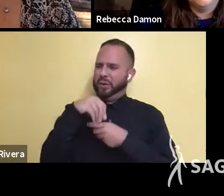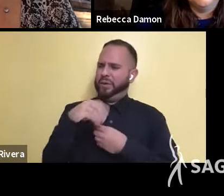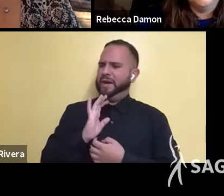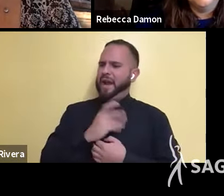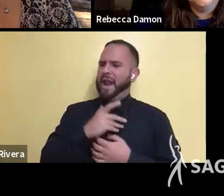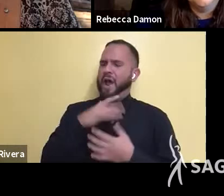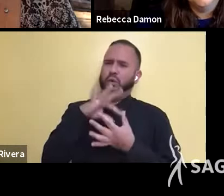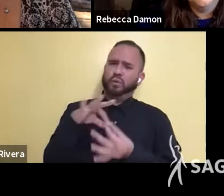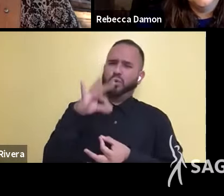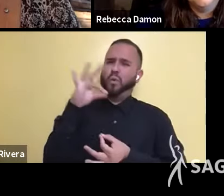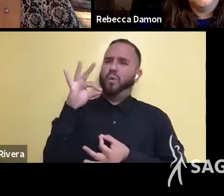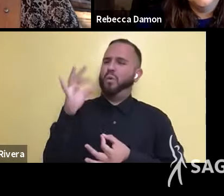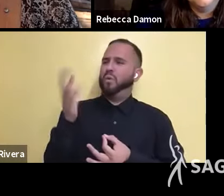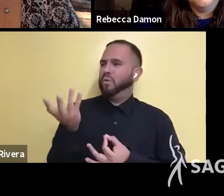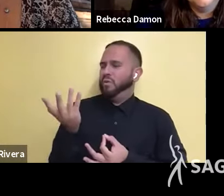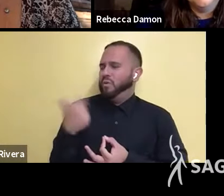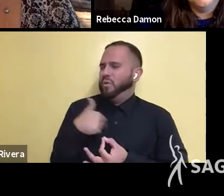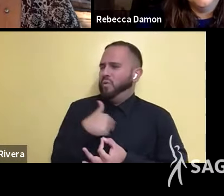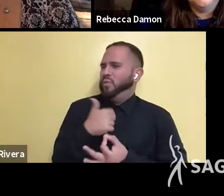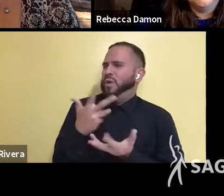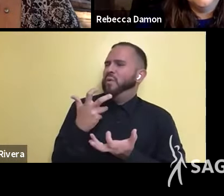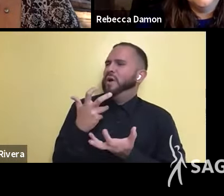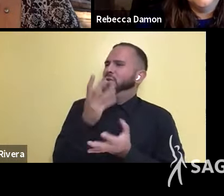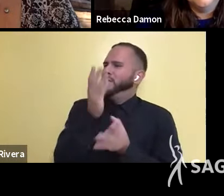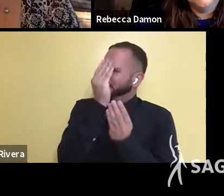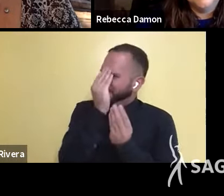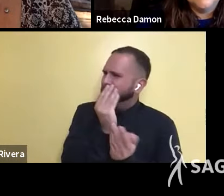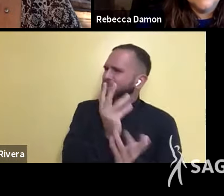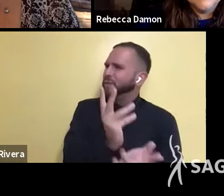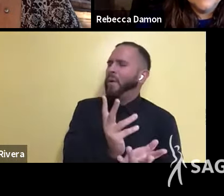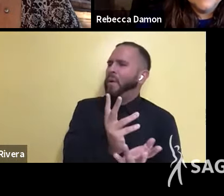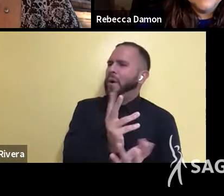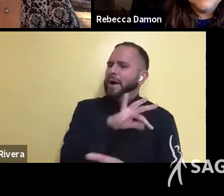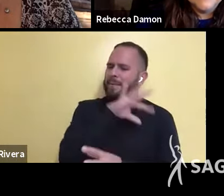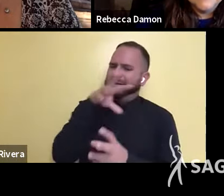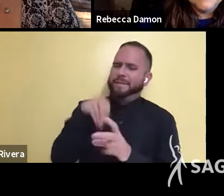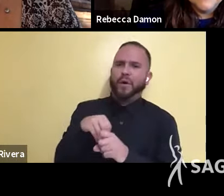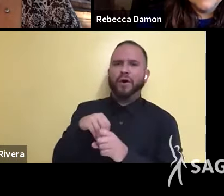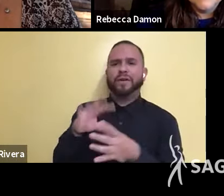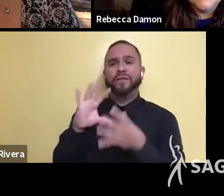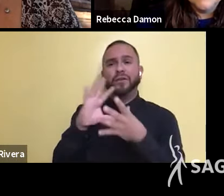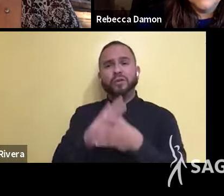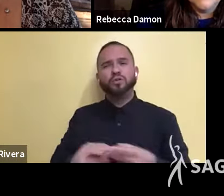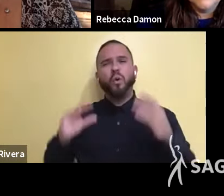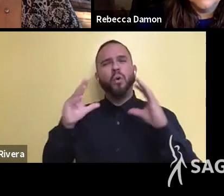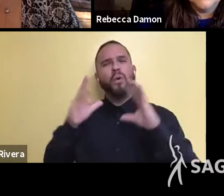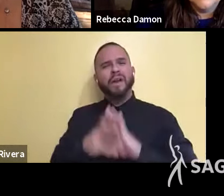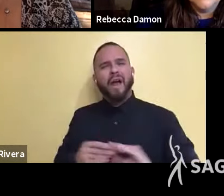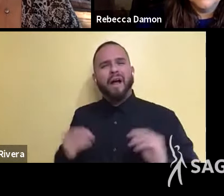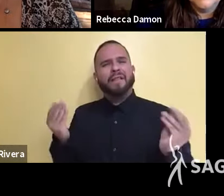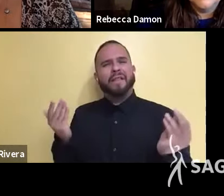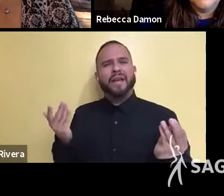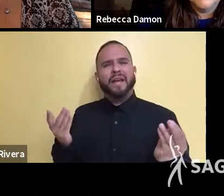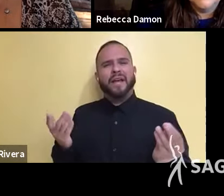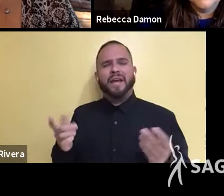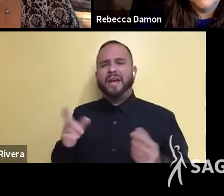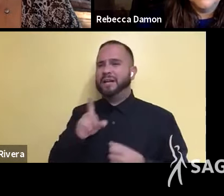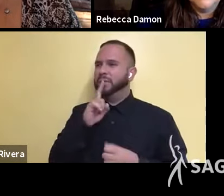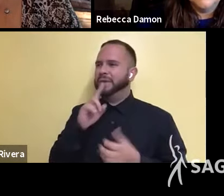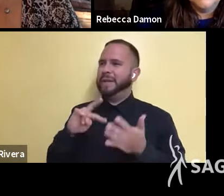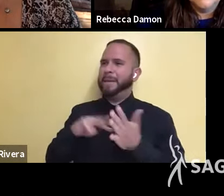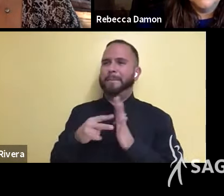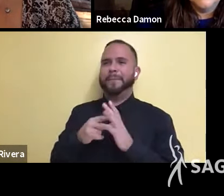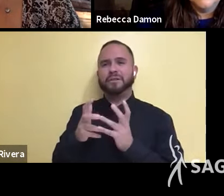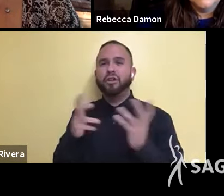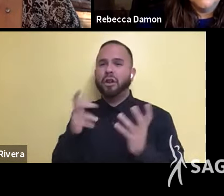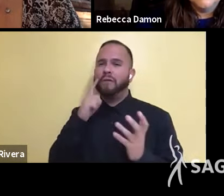to, you know, to be able to inform and be a part of the storytelling. And it's really meaningful to our members to know